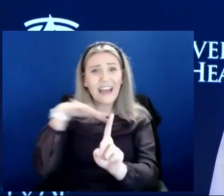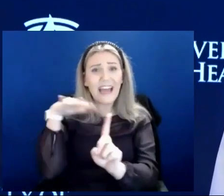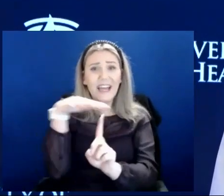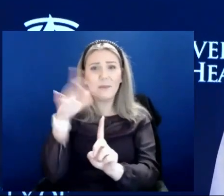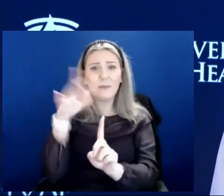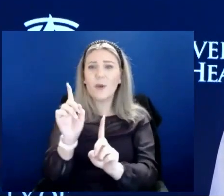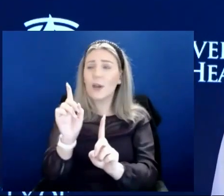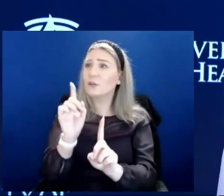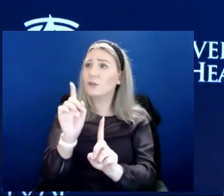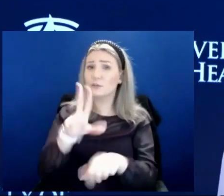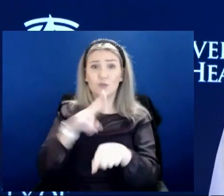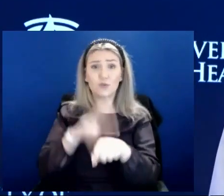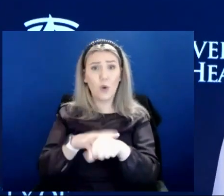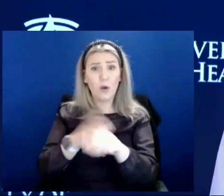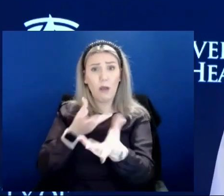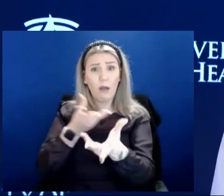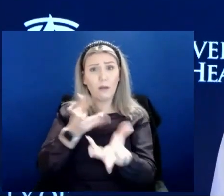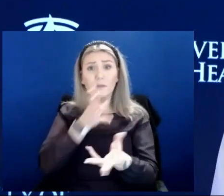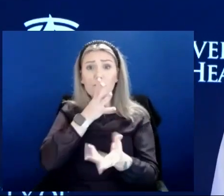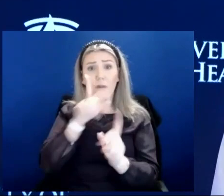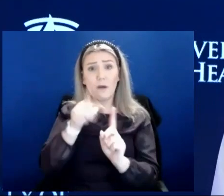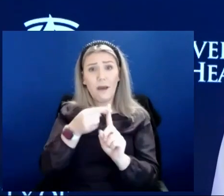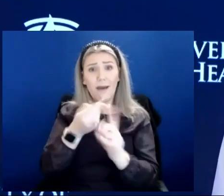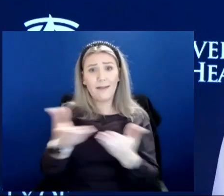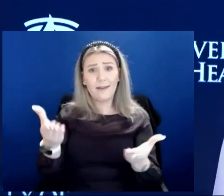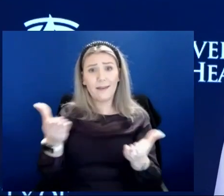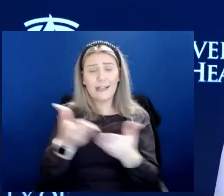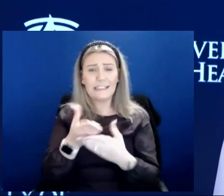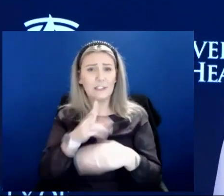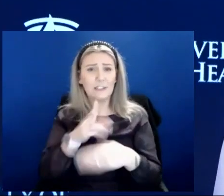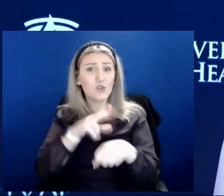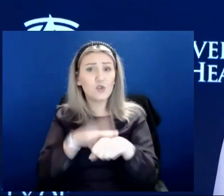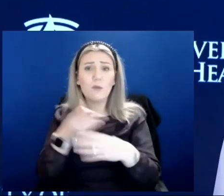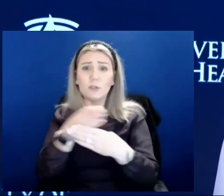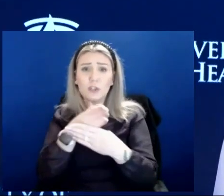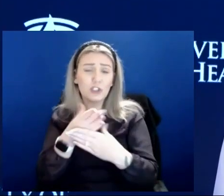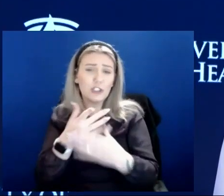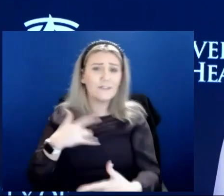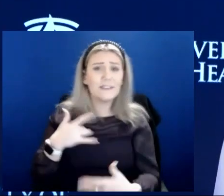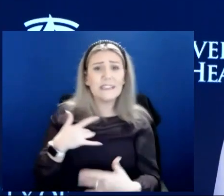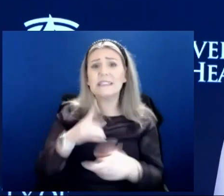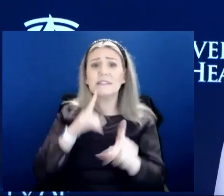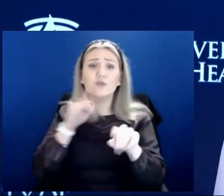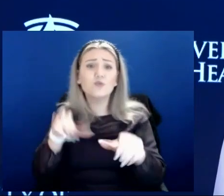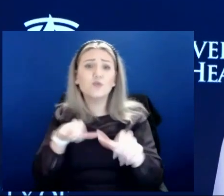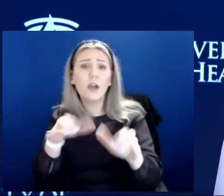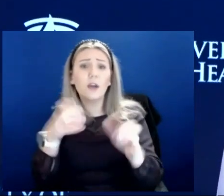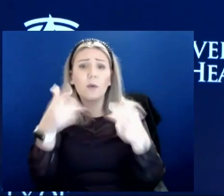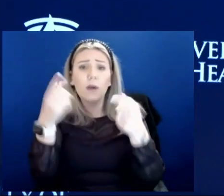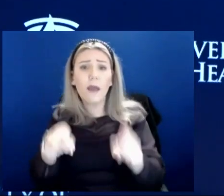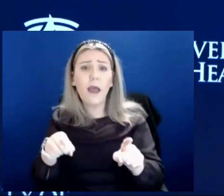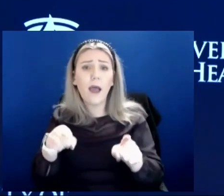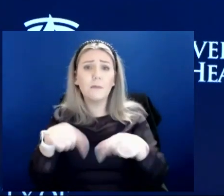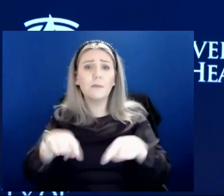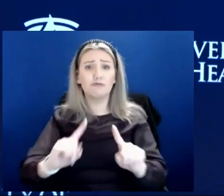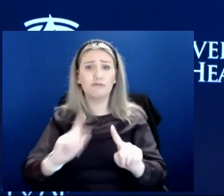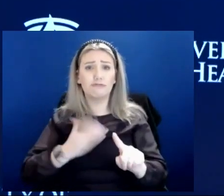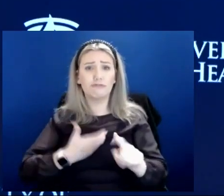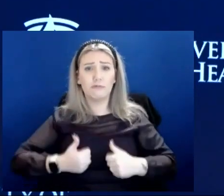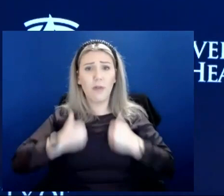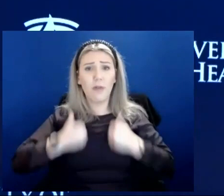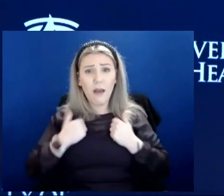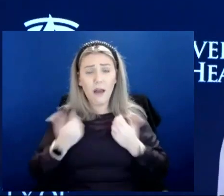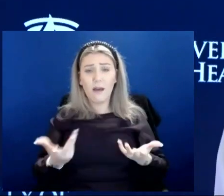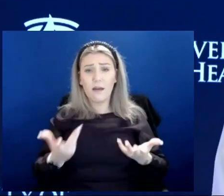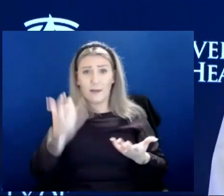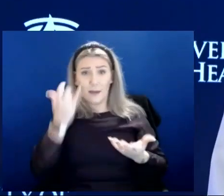about things. It's normal to share feelings and reactions to what's happening in our lives. And I think if we can accomplish